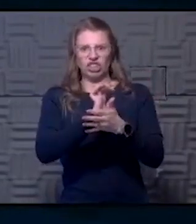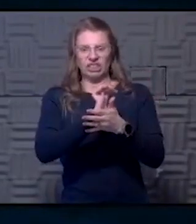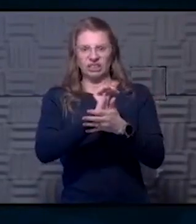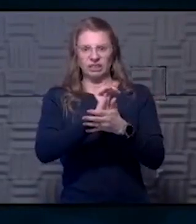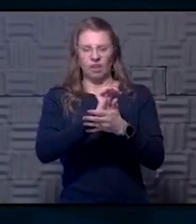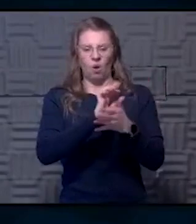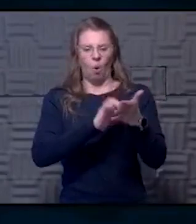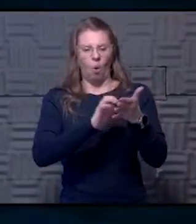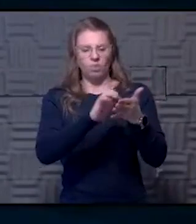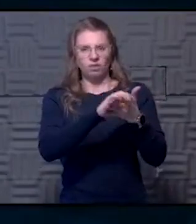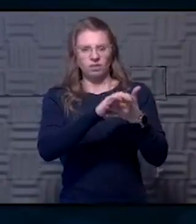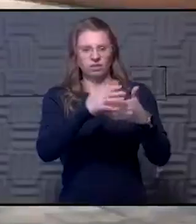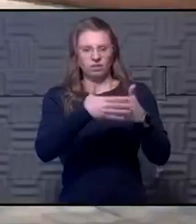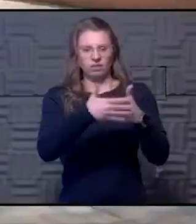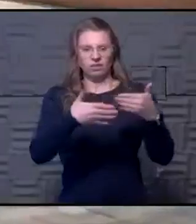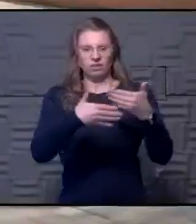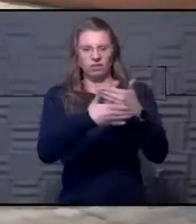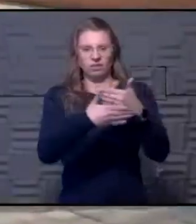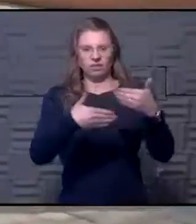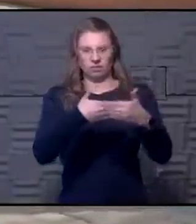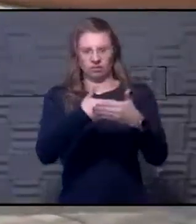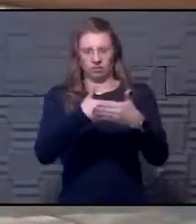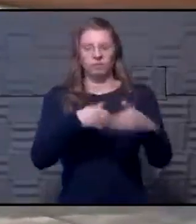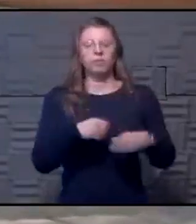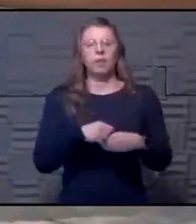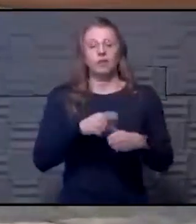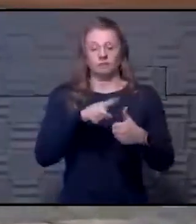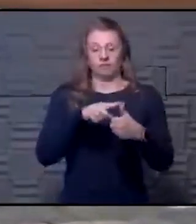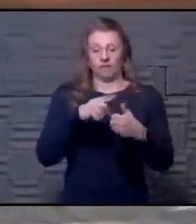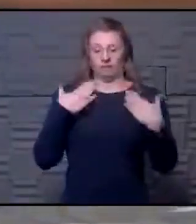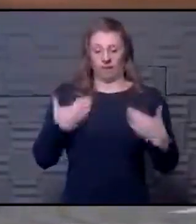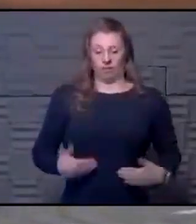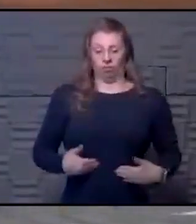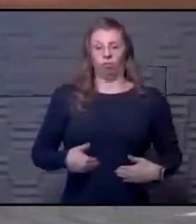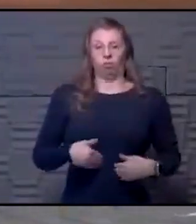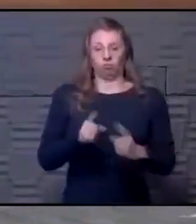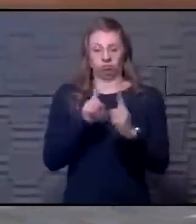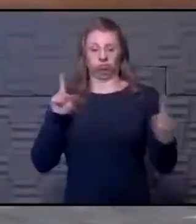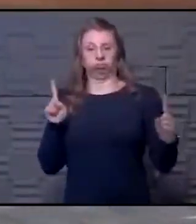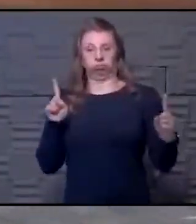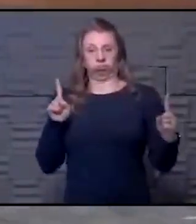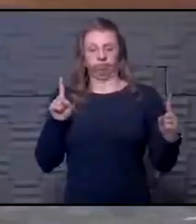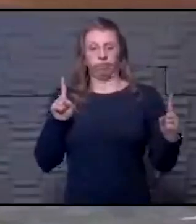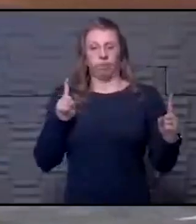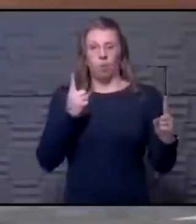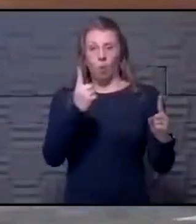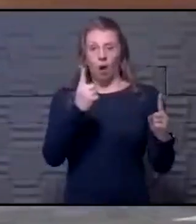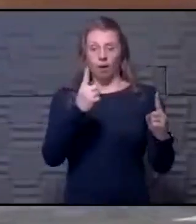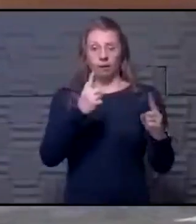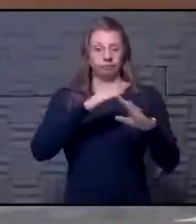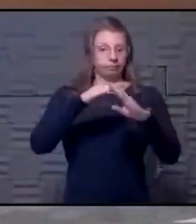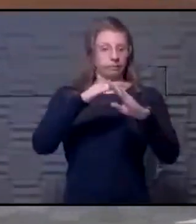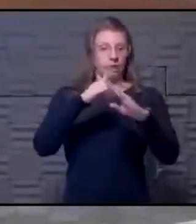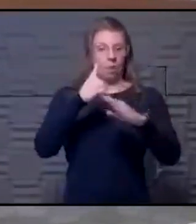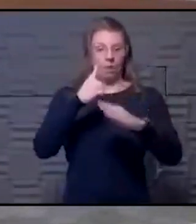with the holes in slightly different spots. So physical distancing, one intervention, one barrier, but